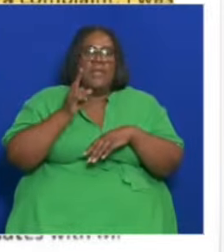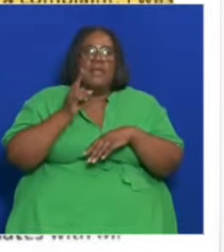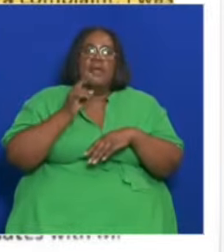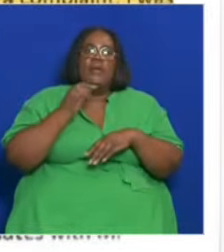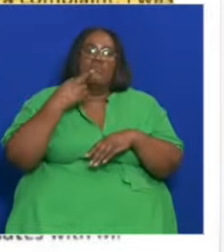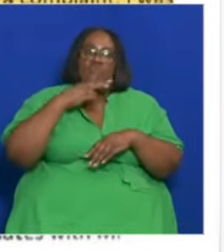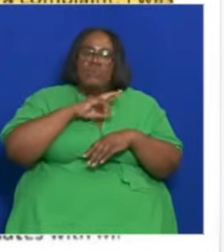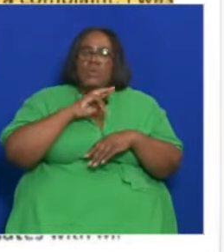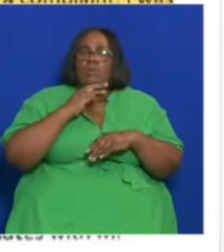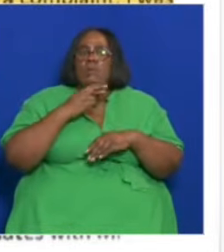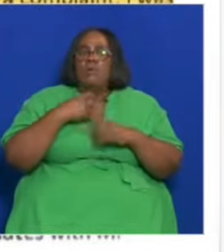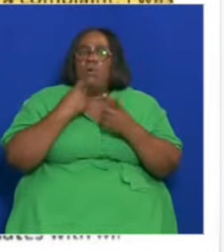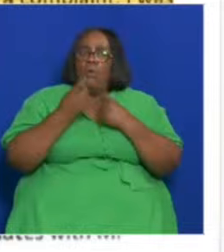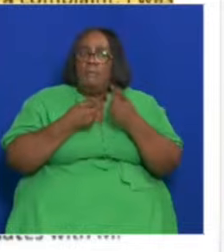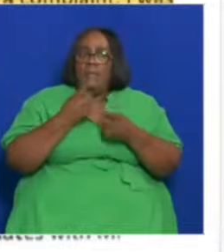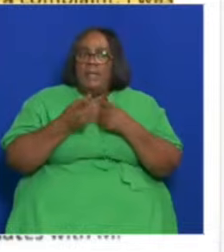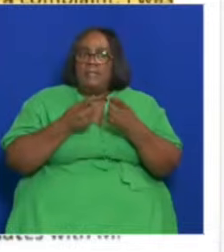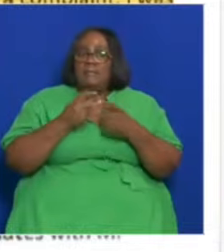not